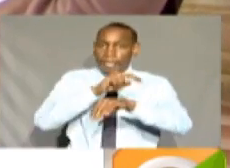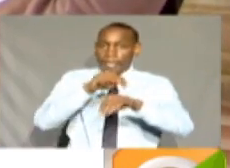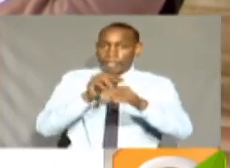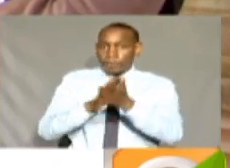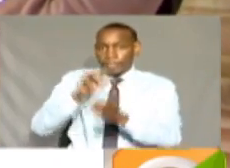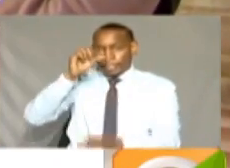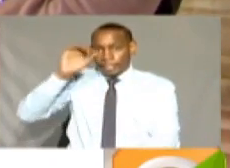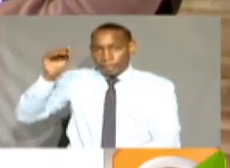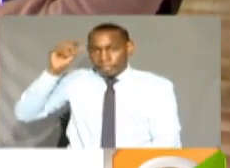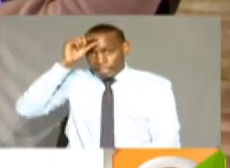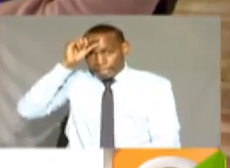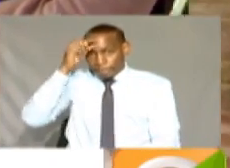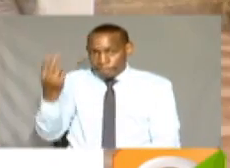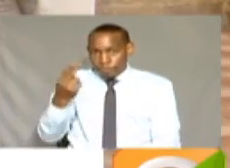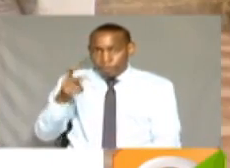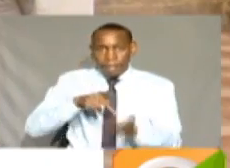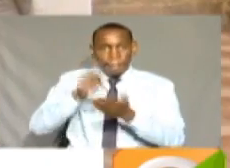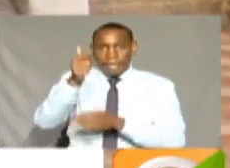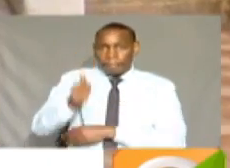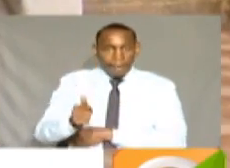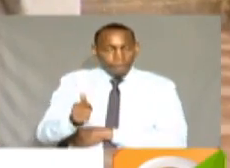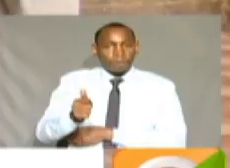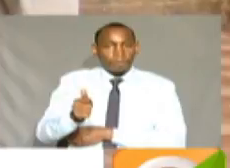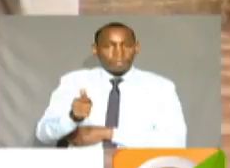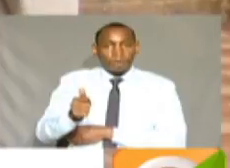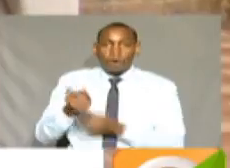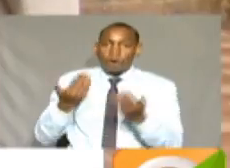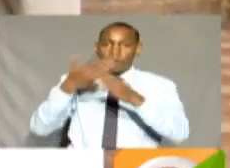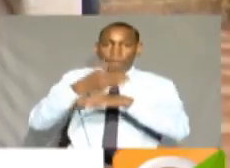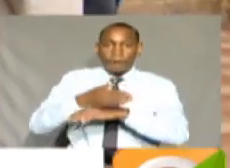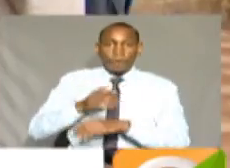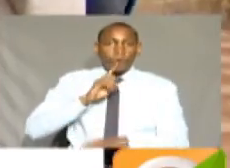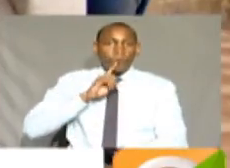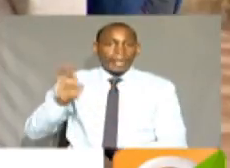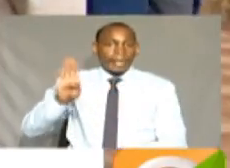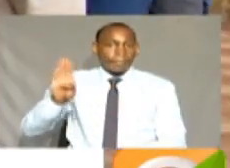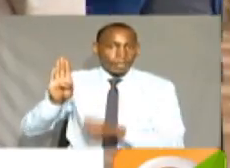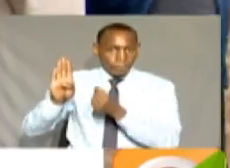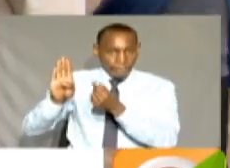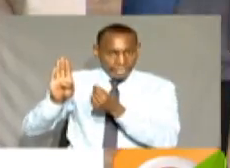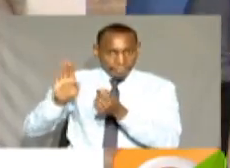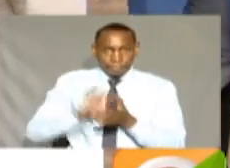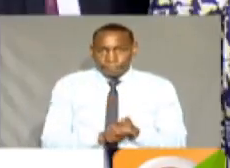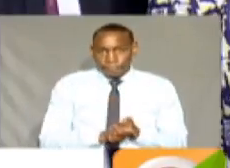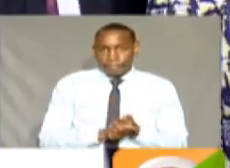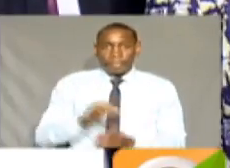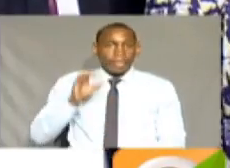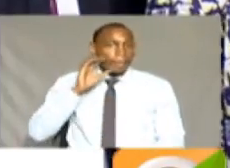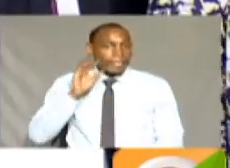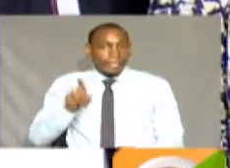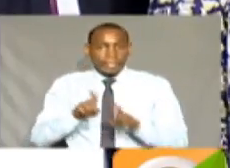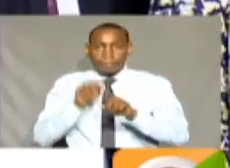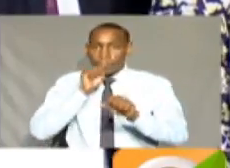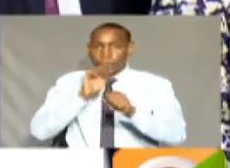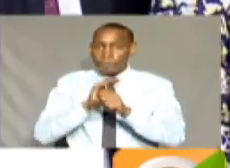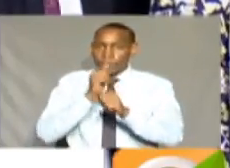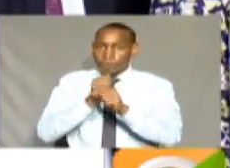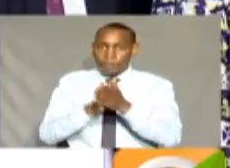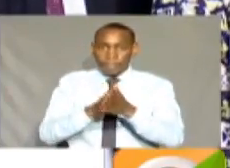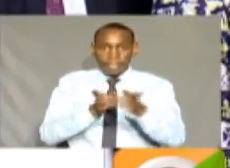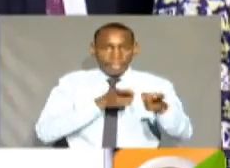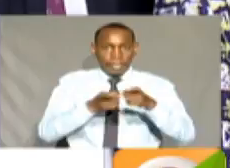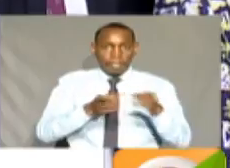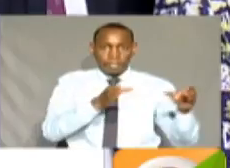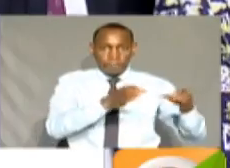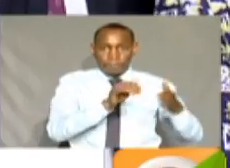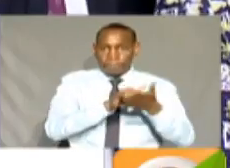national and county governments owe suppliers pending bills in excess of 100 billion shillings. Matiang'i also promised to work with the regulatory